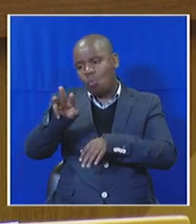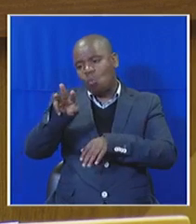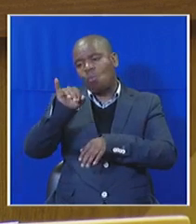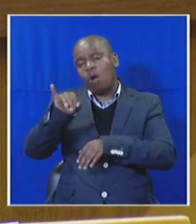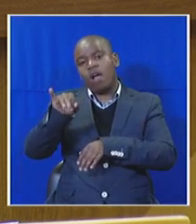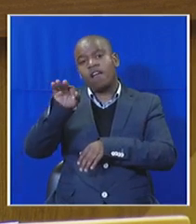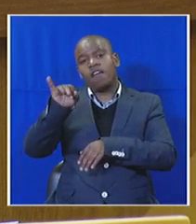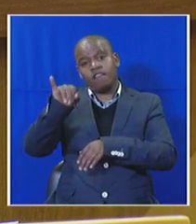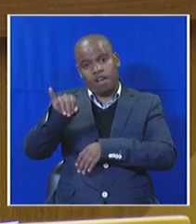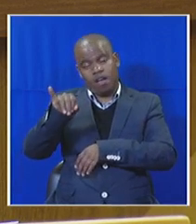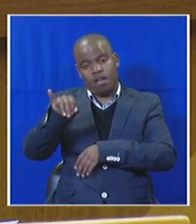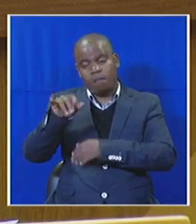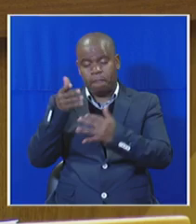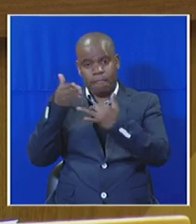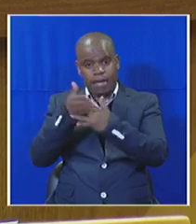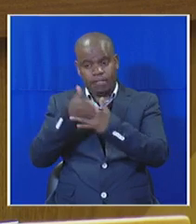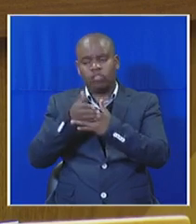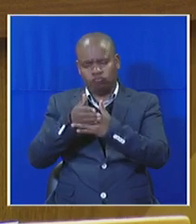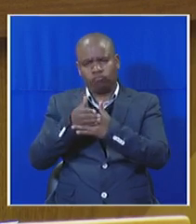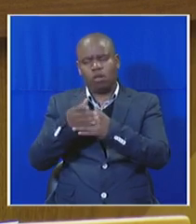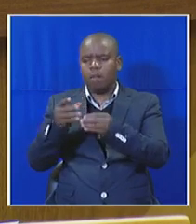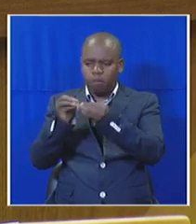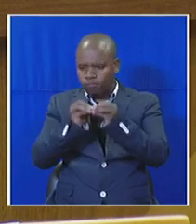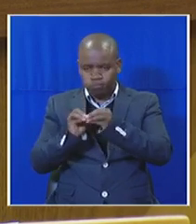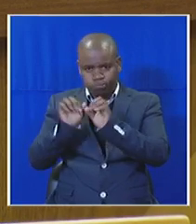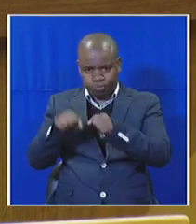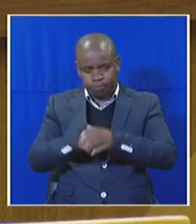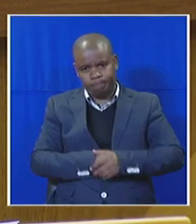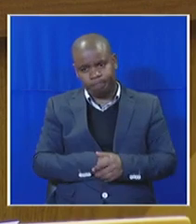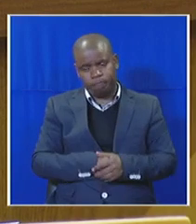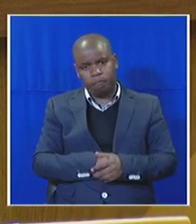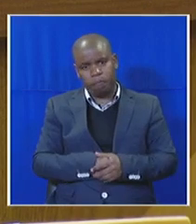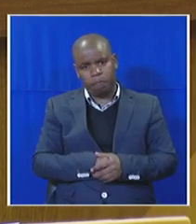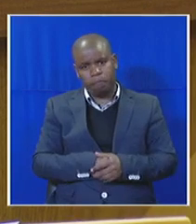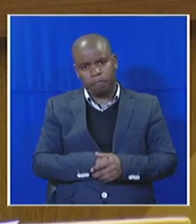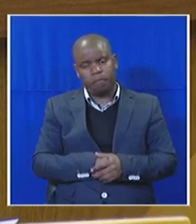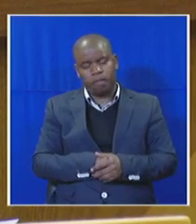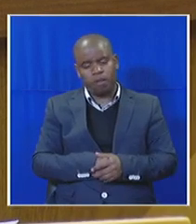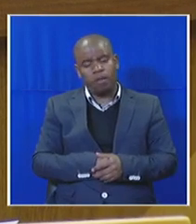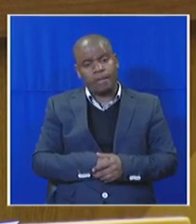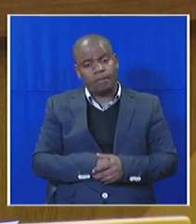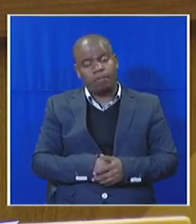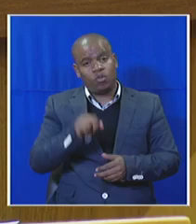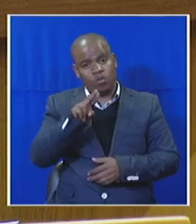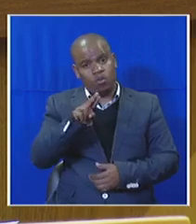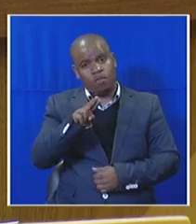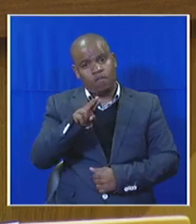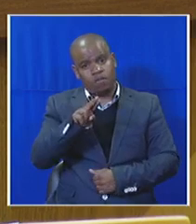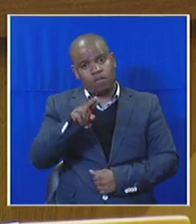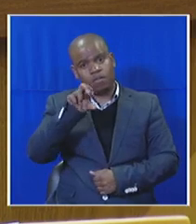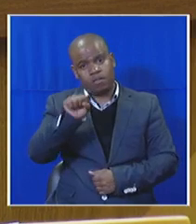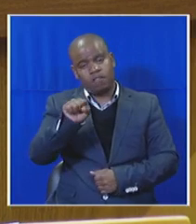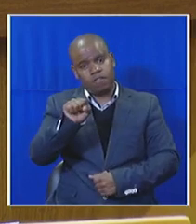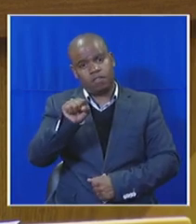access infrastructure. The Universal Service and Access Agency of South